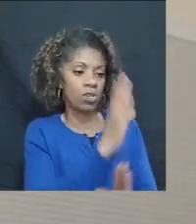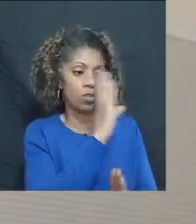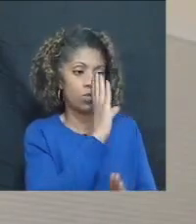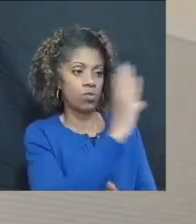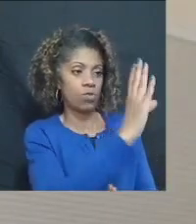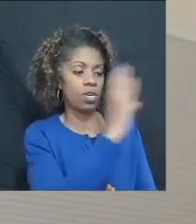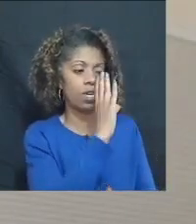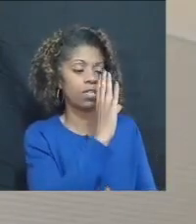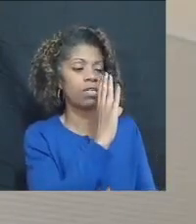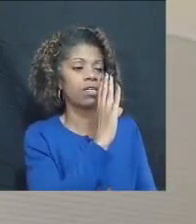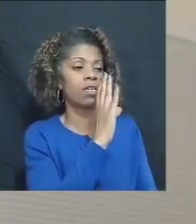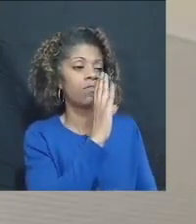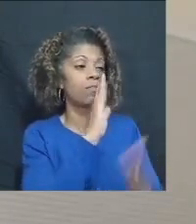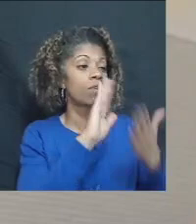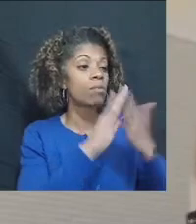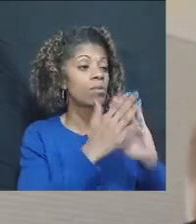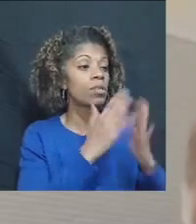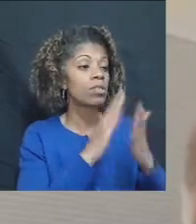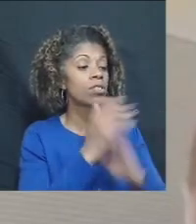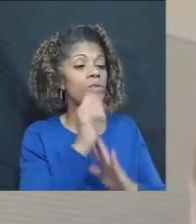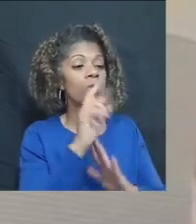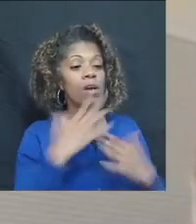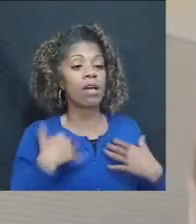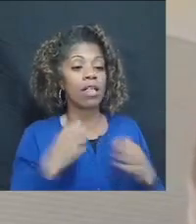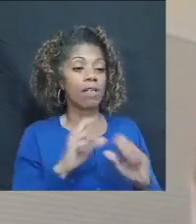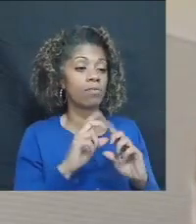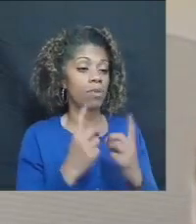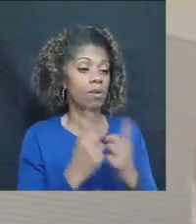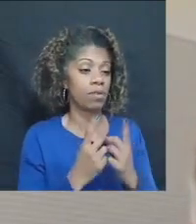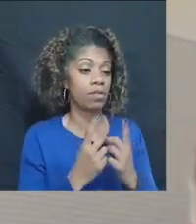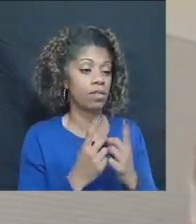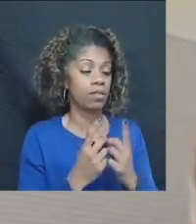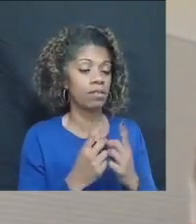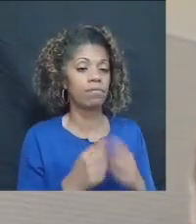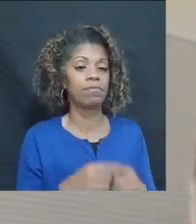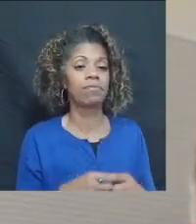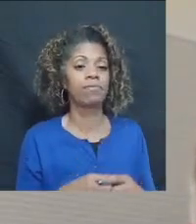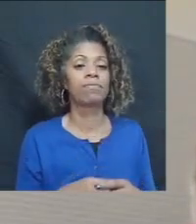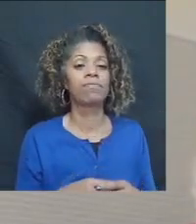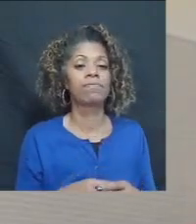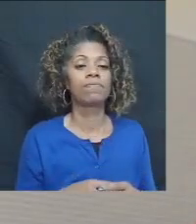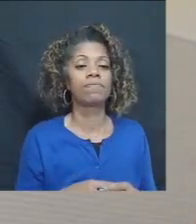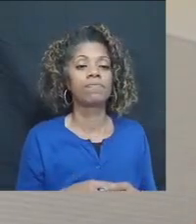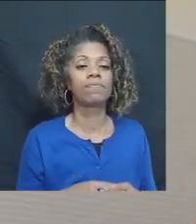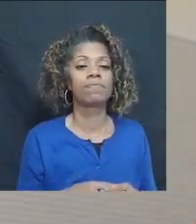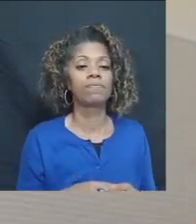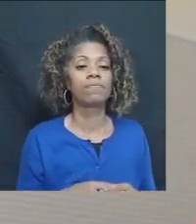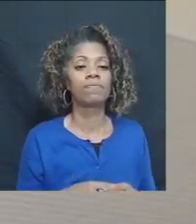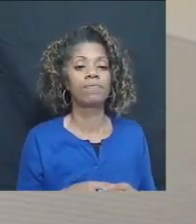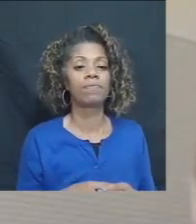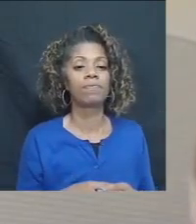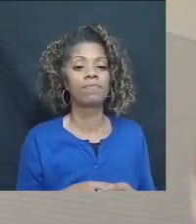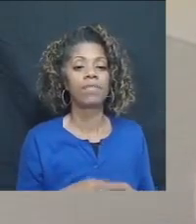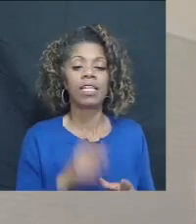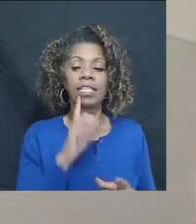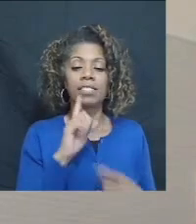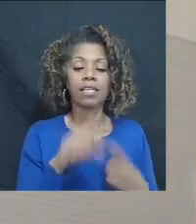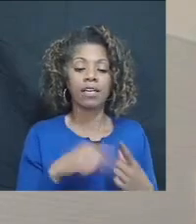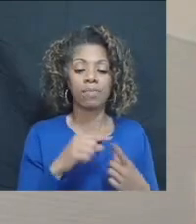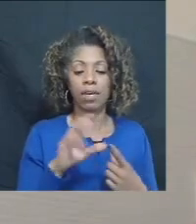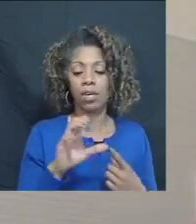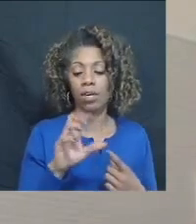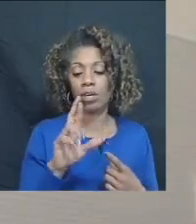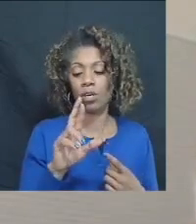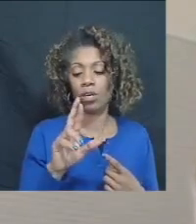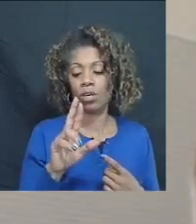directly. Right. Let's talk a little bit about Crush COVID. So Crush COVID is a internal project that we